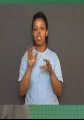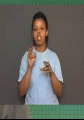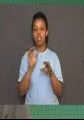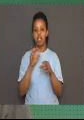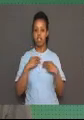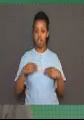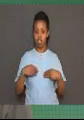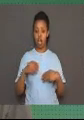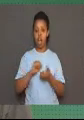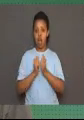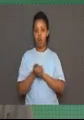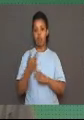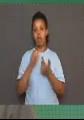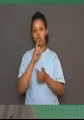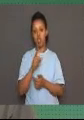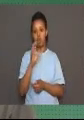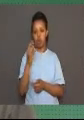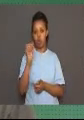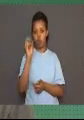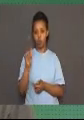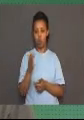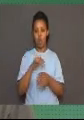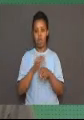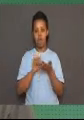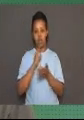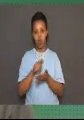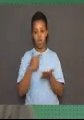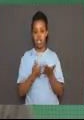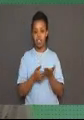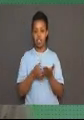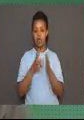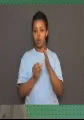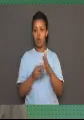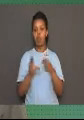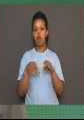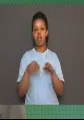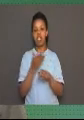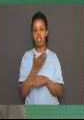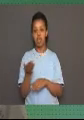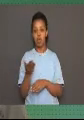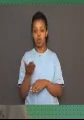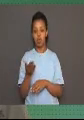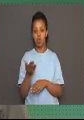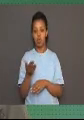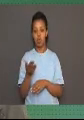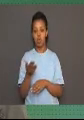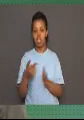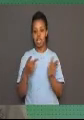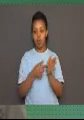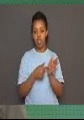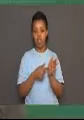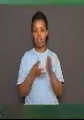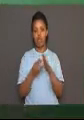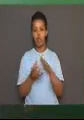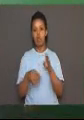a chromosome. These mutations are more substantial than point